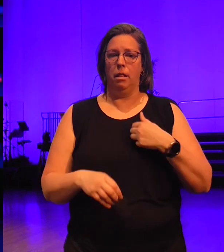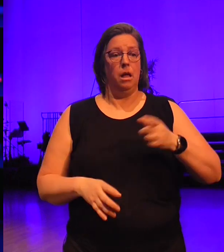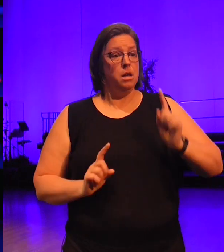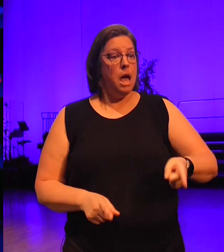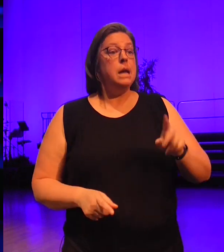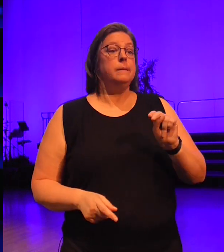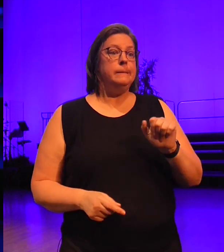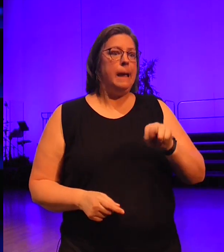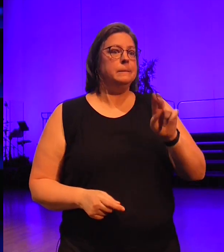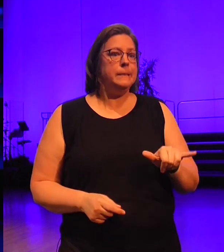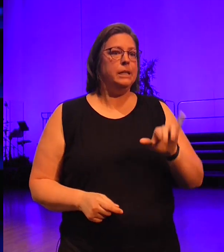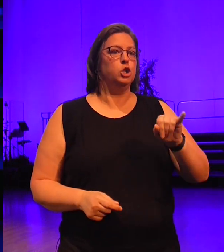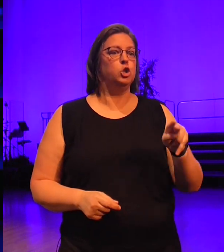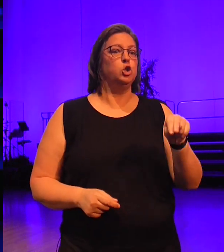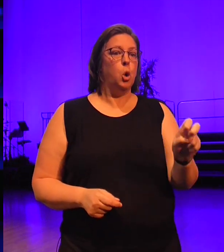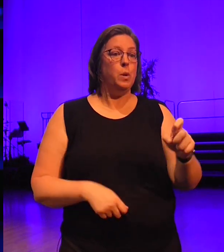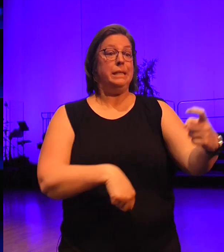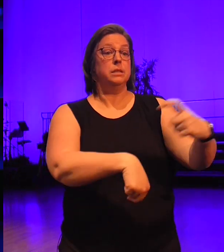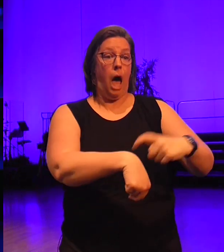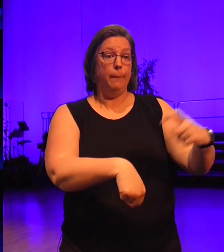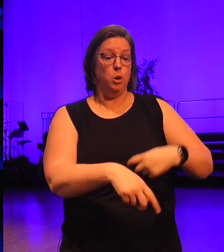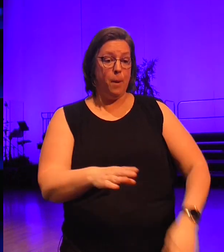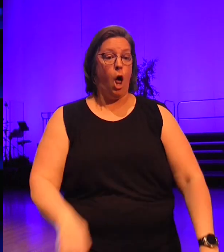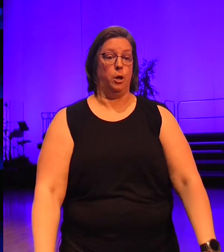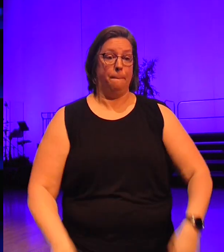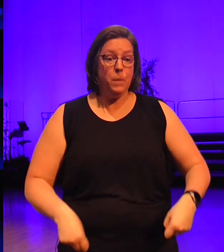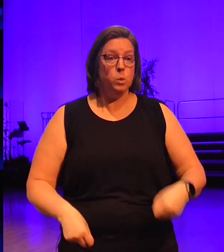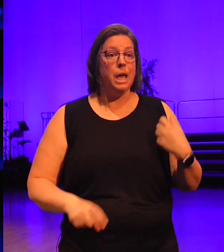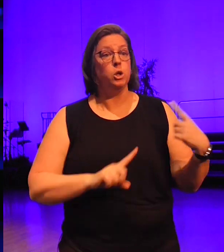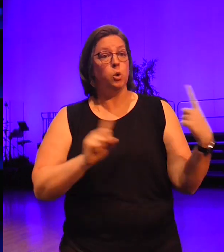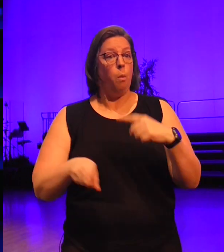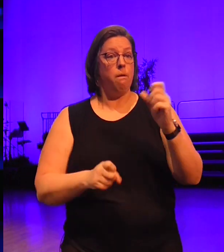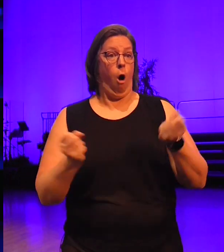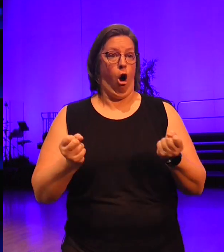June, it's time to put on your boots and get in the car.